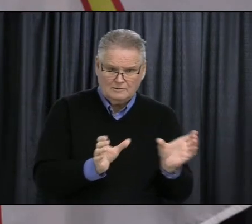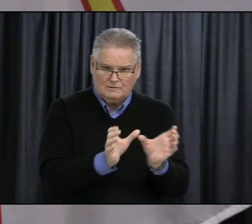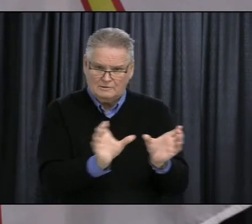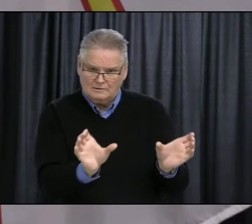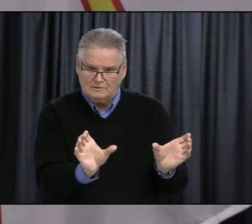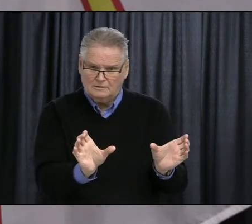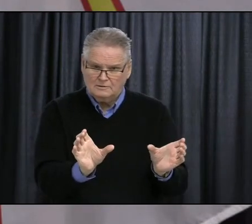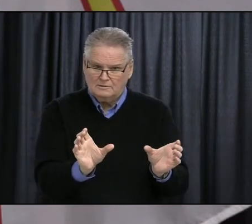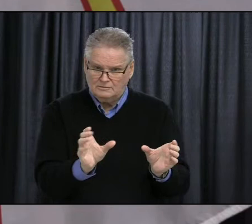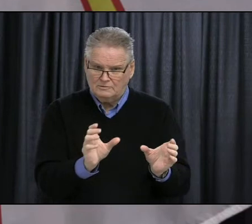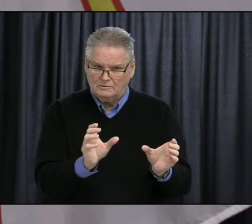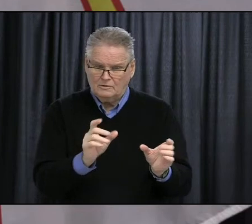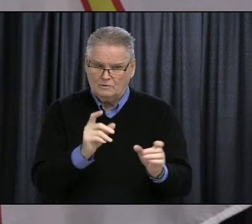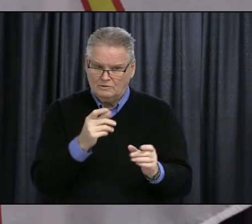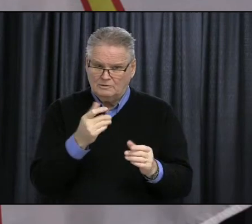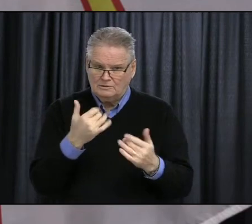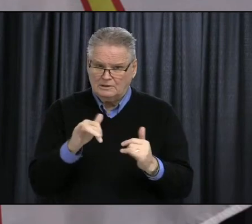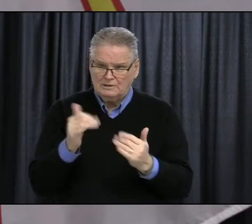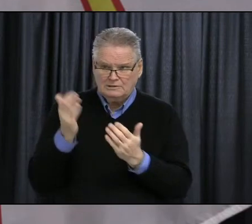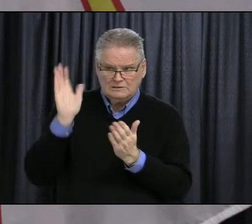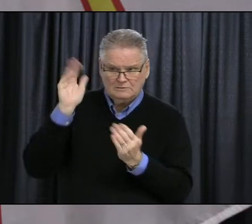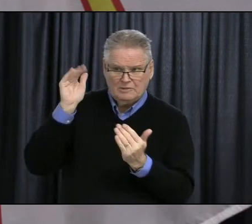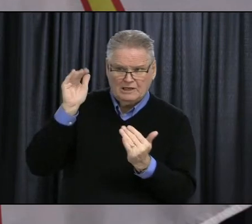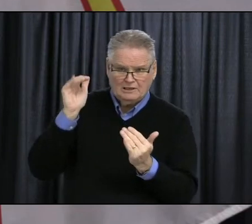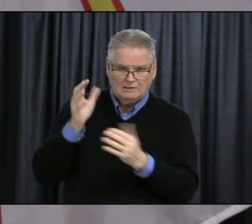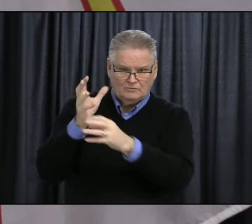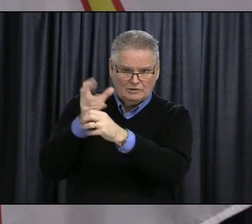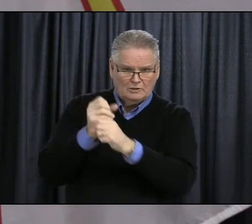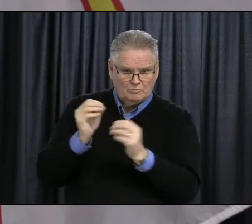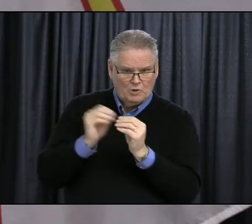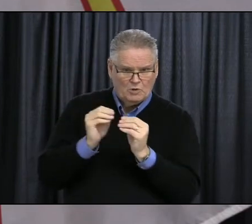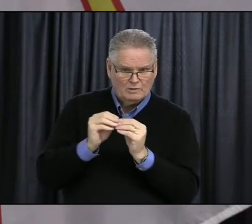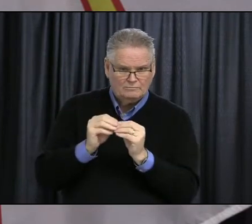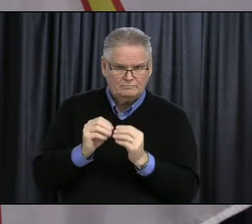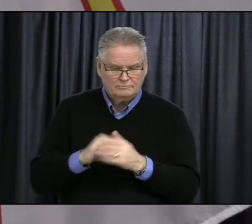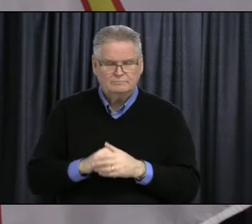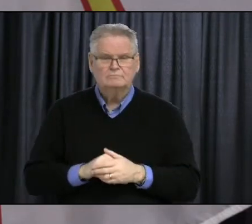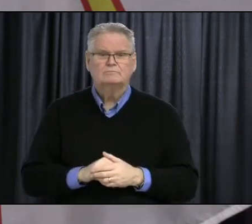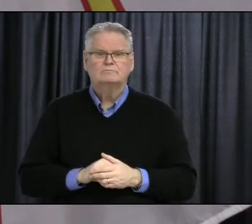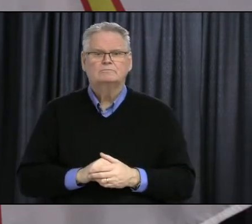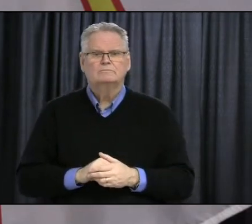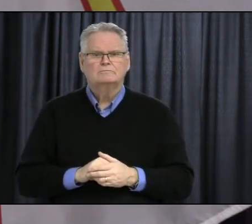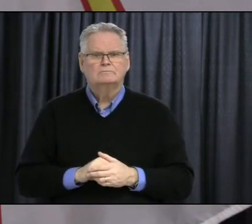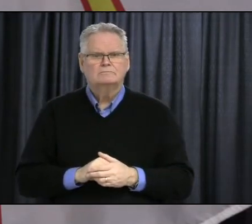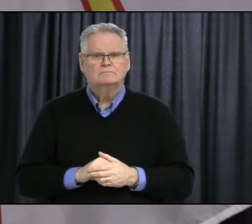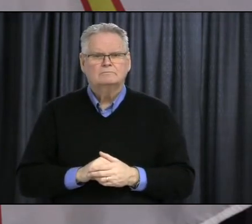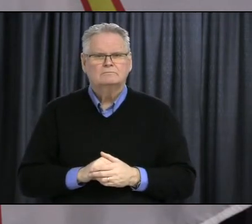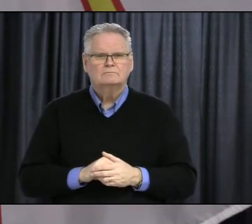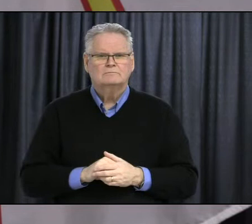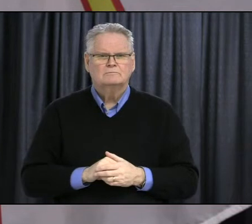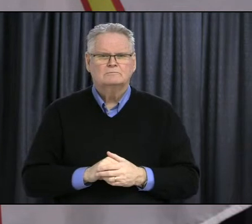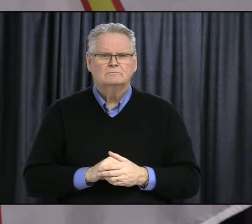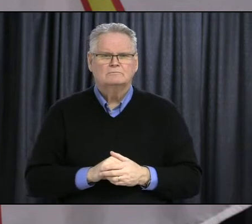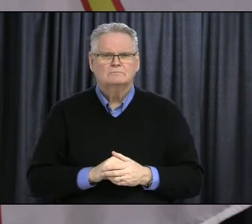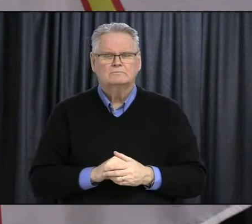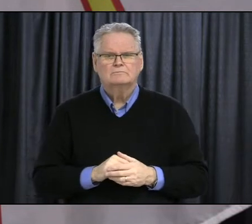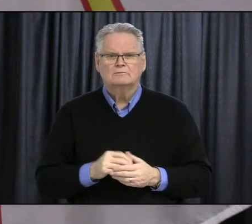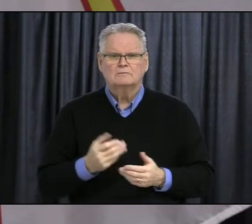So I think we're expecting one tray. I'm not sure what you mean by half our usual dosage,